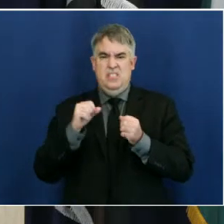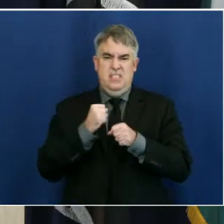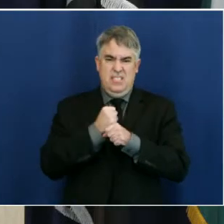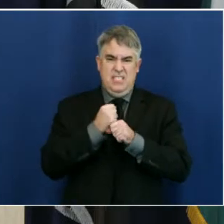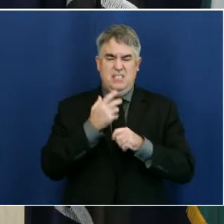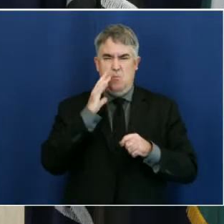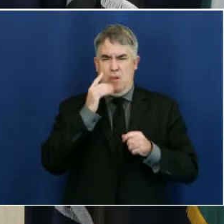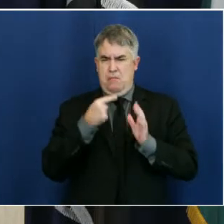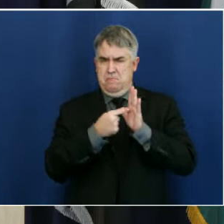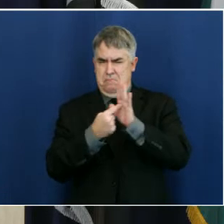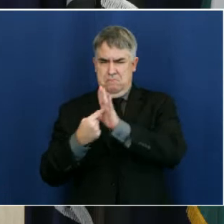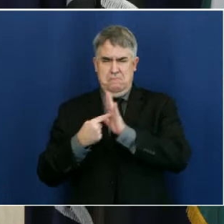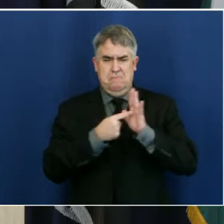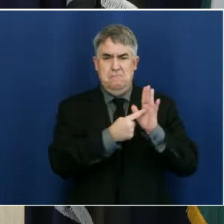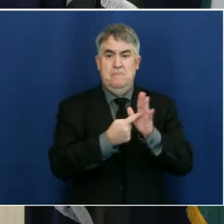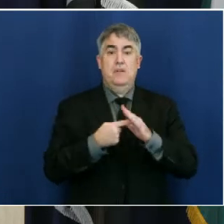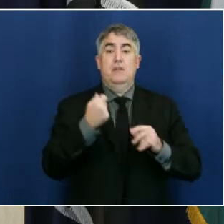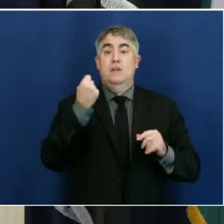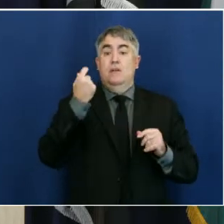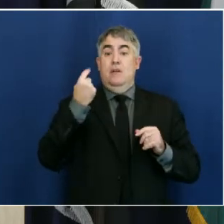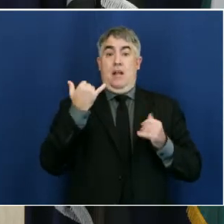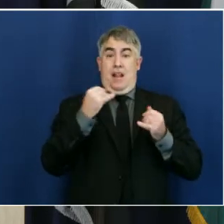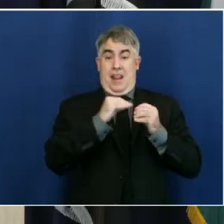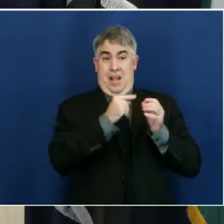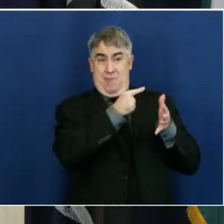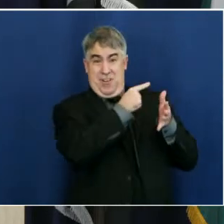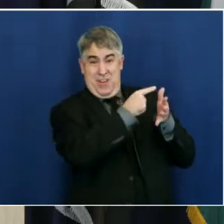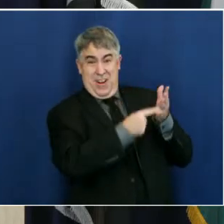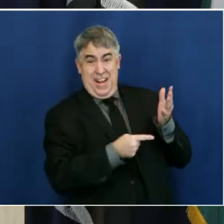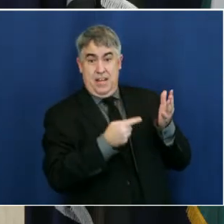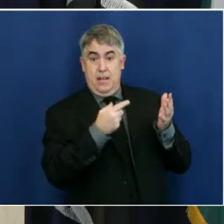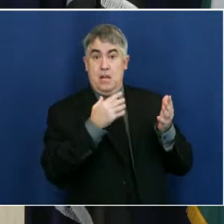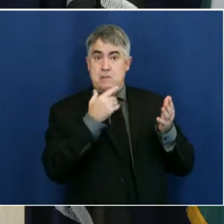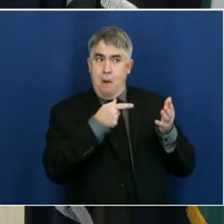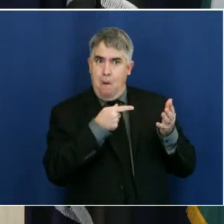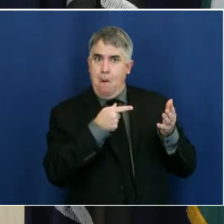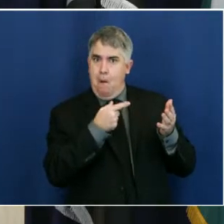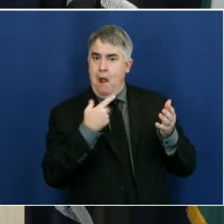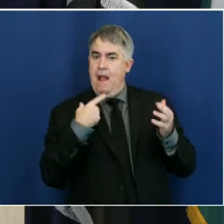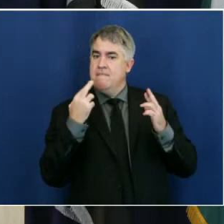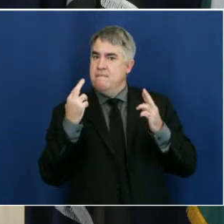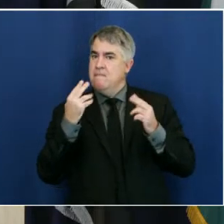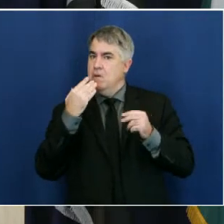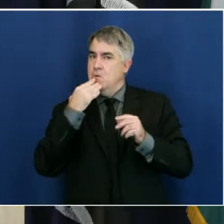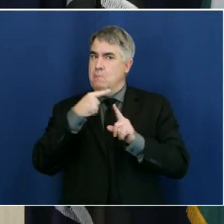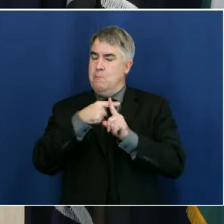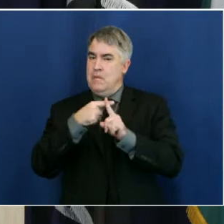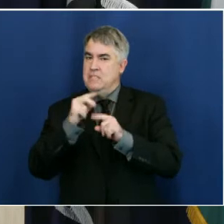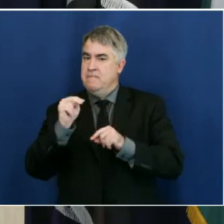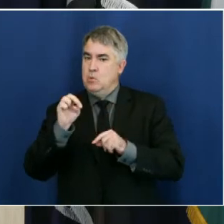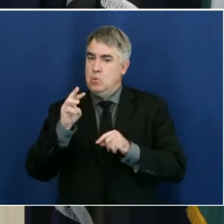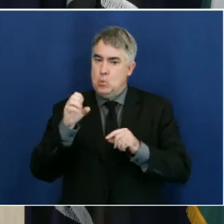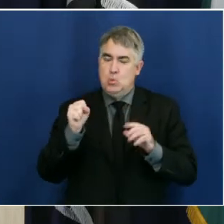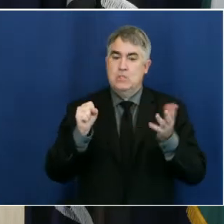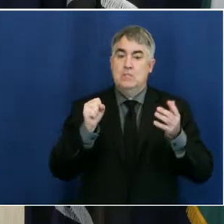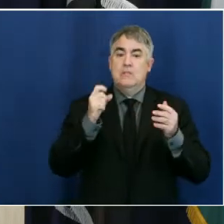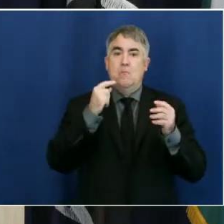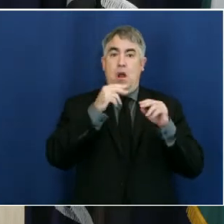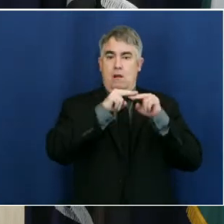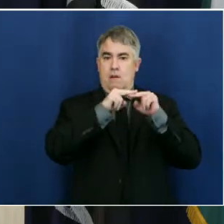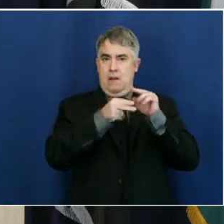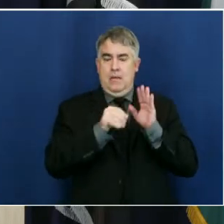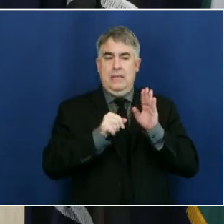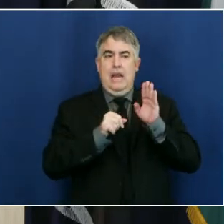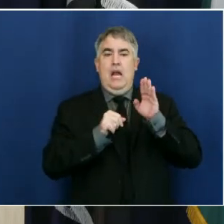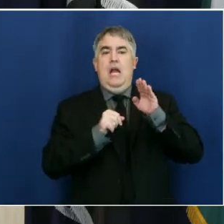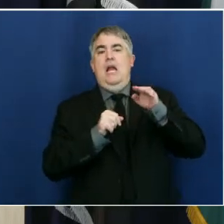be cautiously optimistic. We've certainly seen a momentary decline in the number of cases. We obviously want to see a longer trend